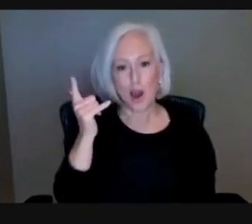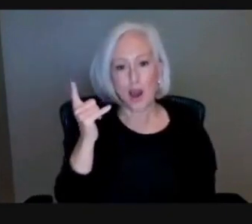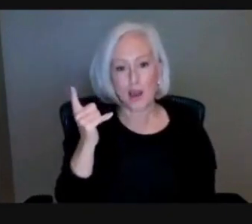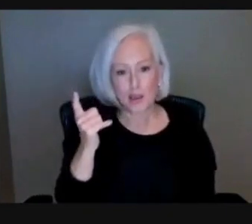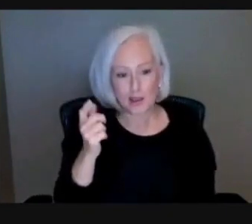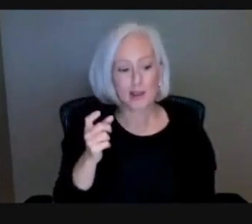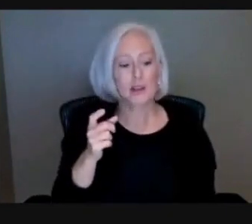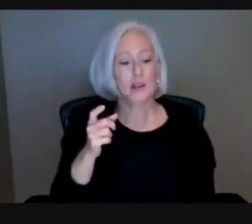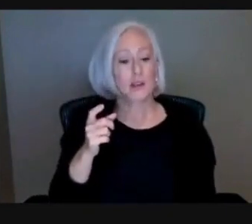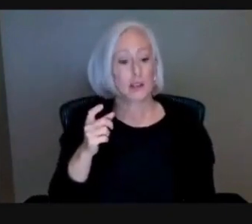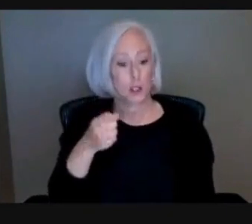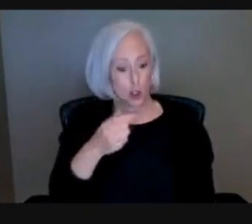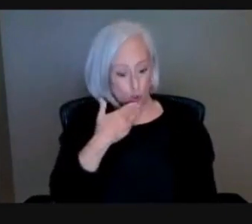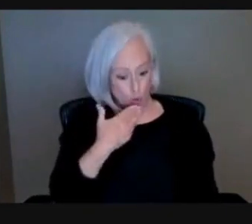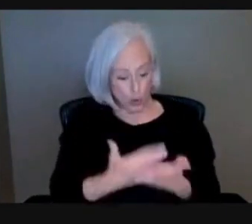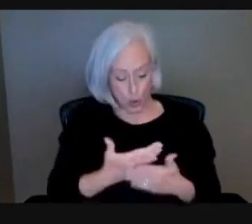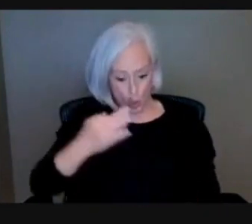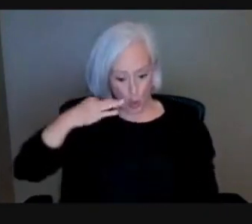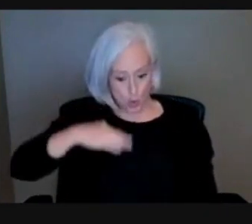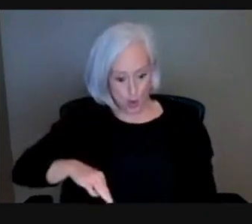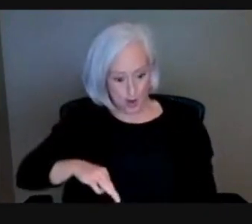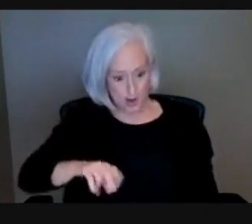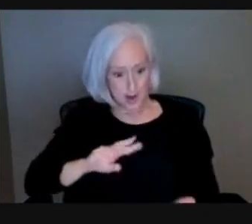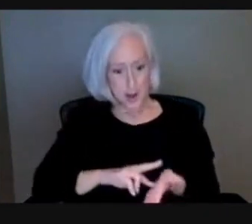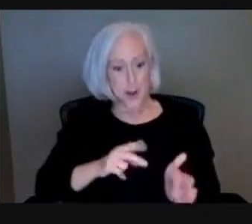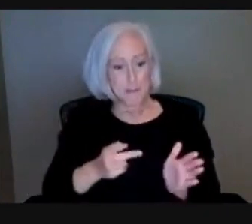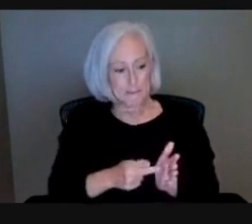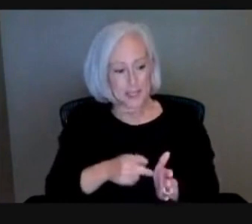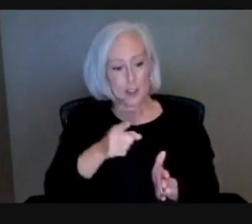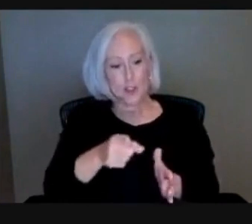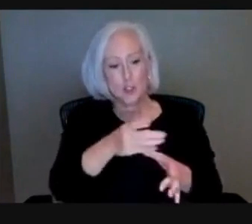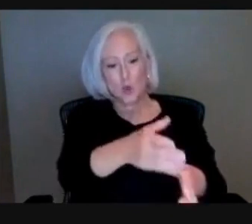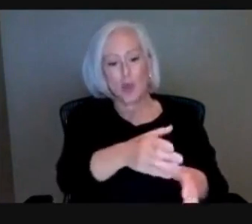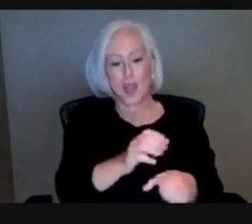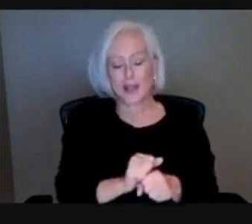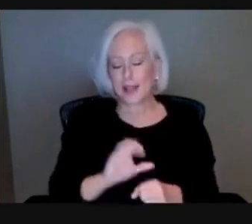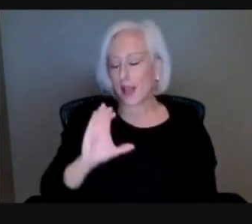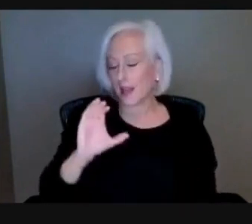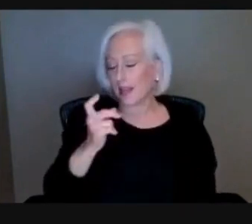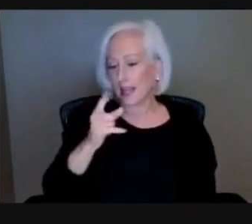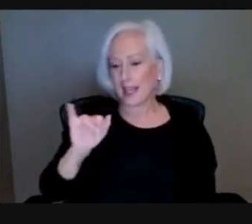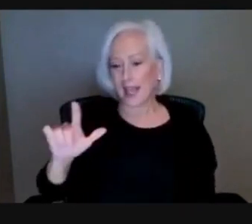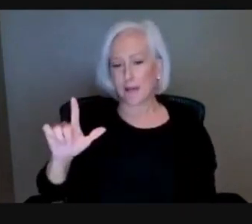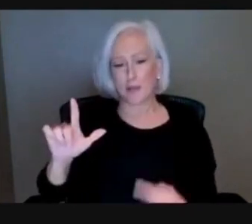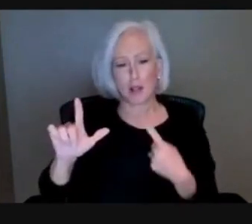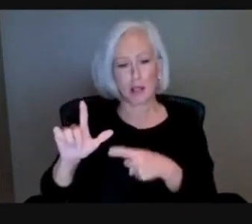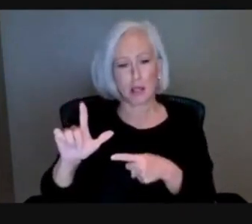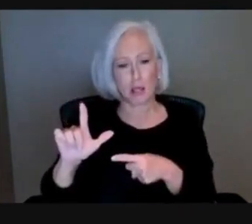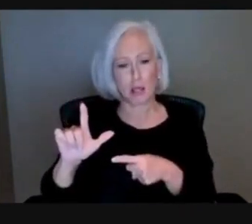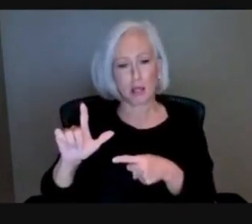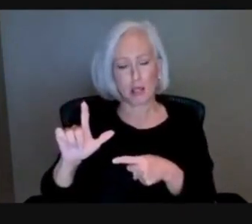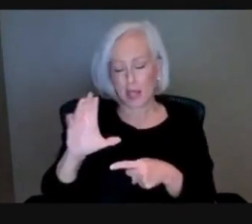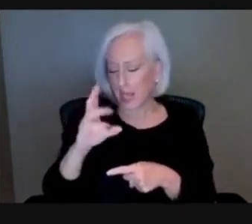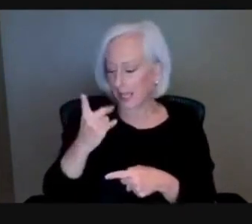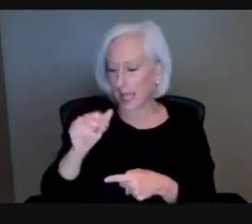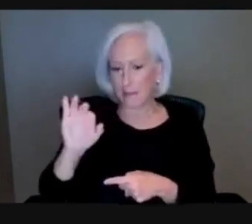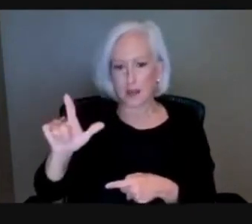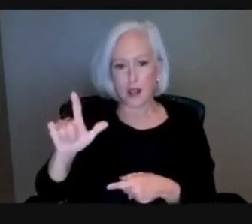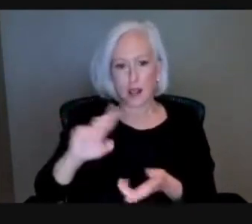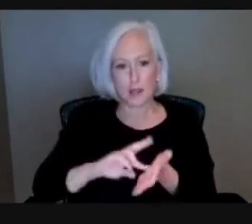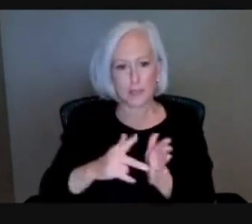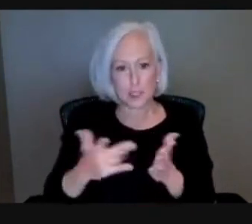capital. What is capital? Capital is the ability to borrow money so that you can change your